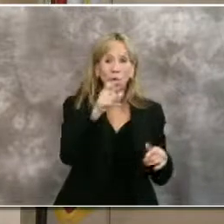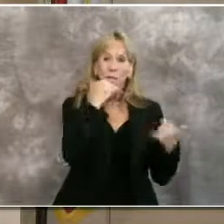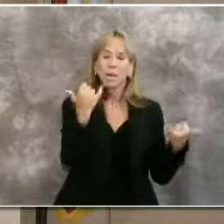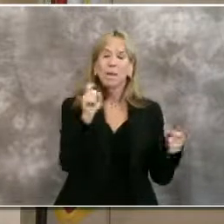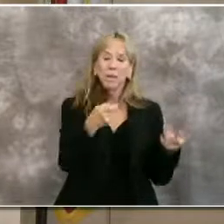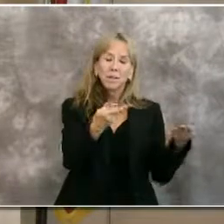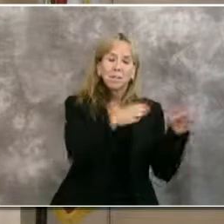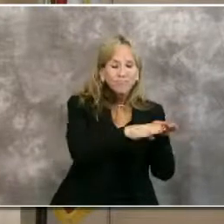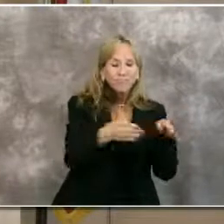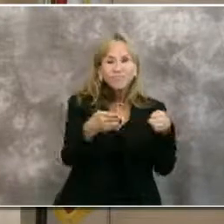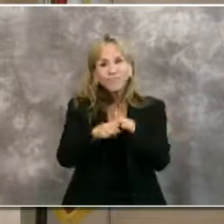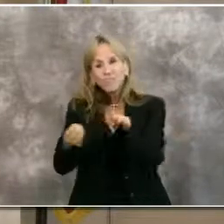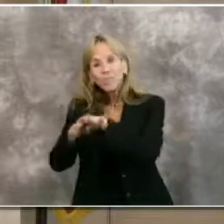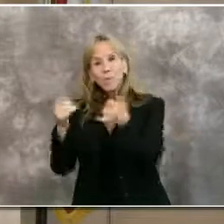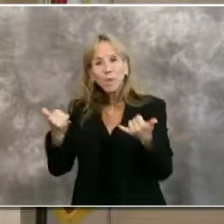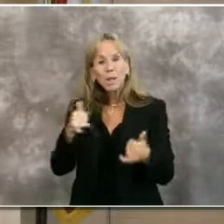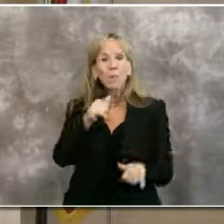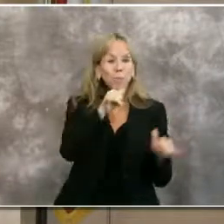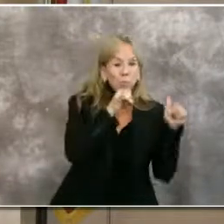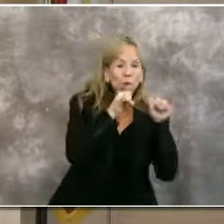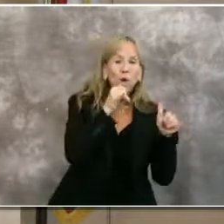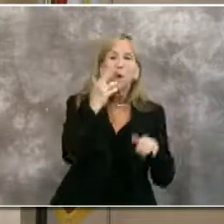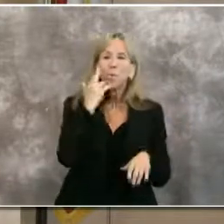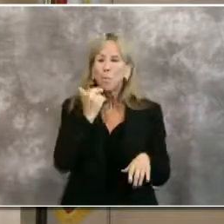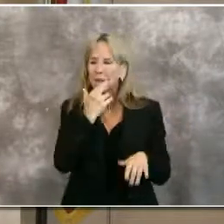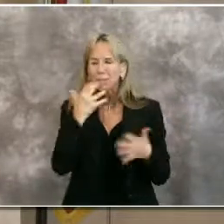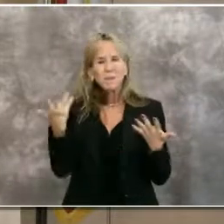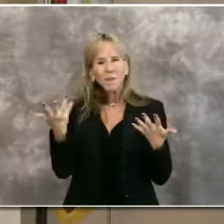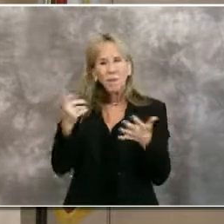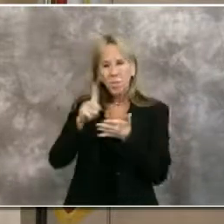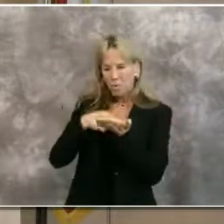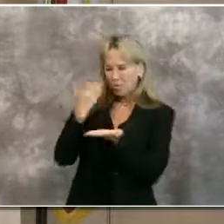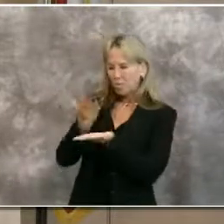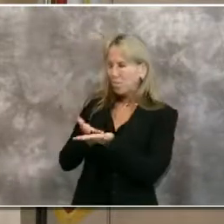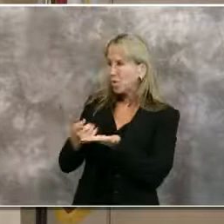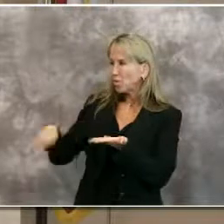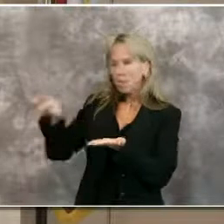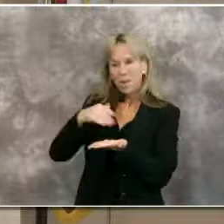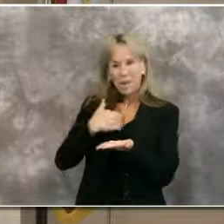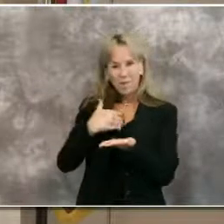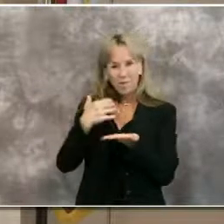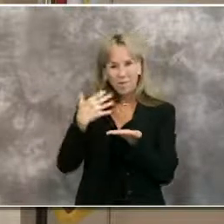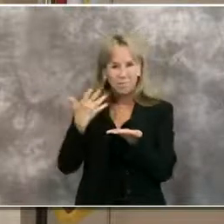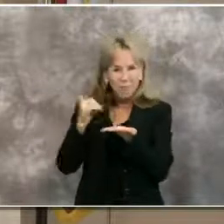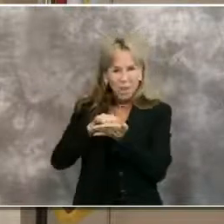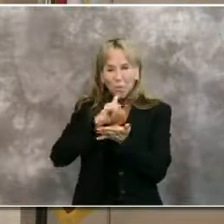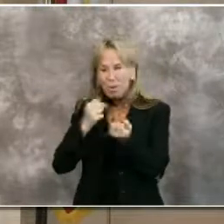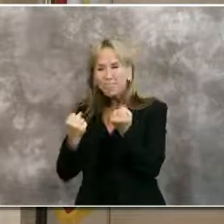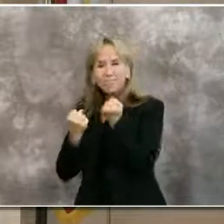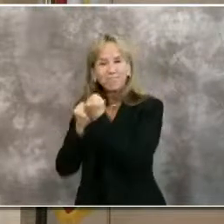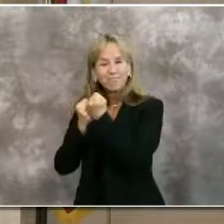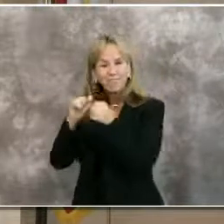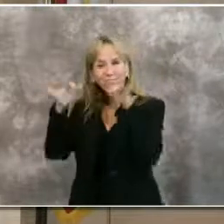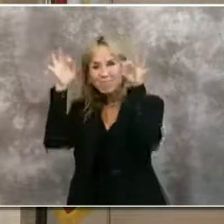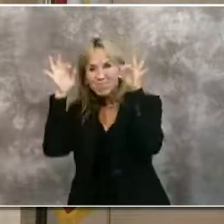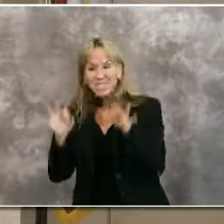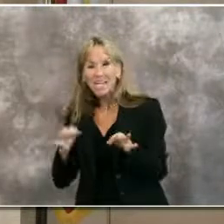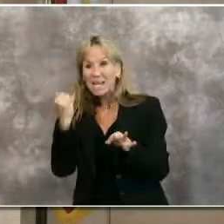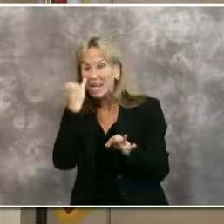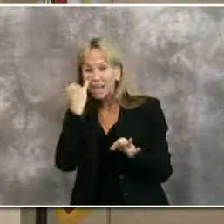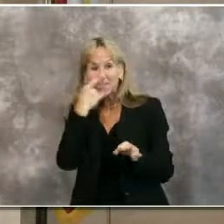down today, the bars, the restaurants, what evidence is guiding the decision to say that a person is more likely